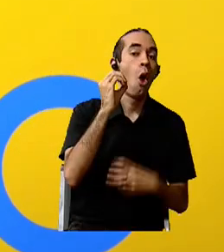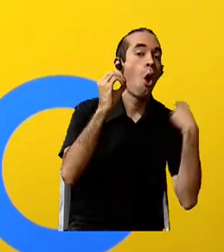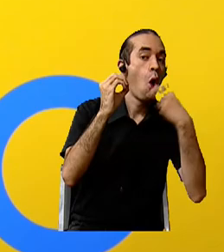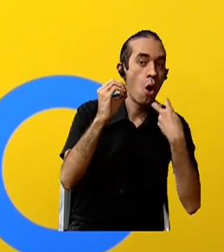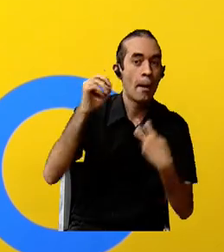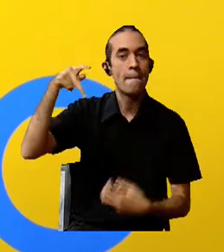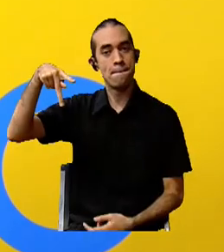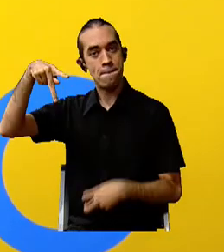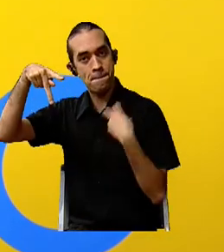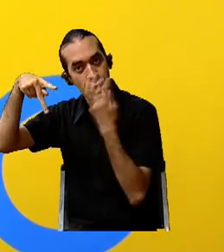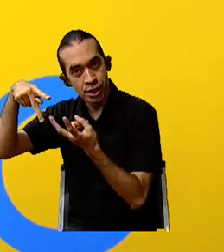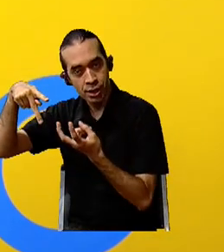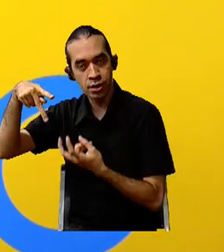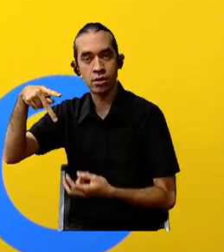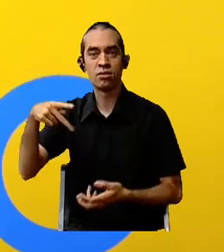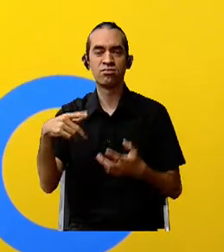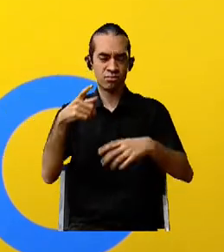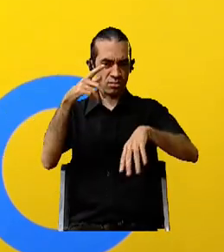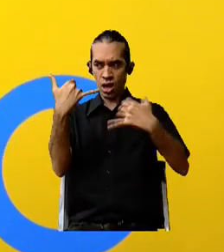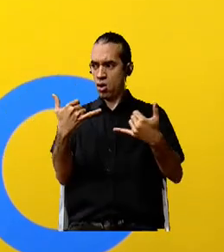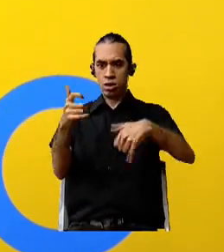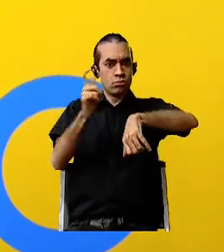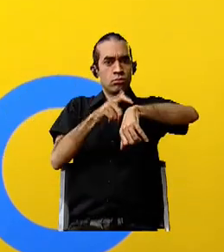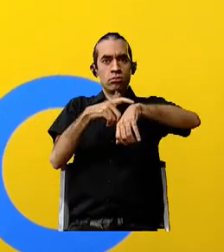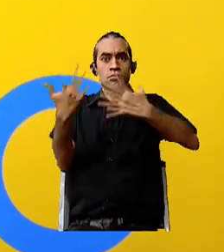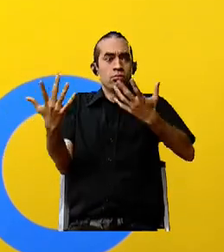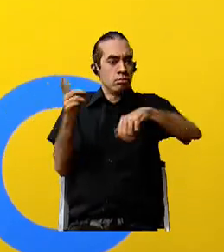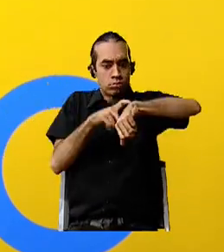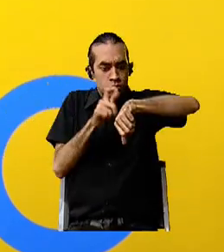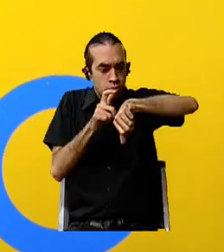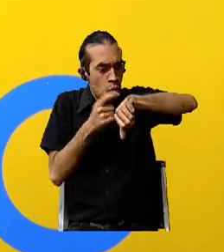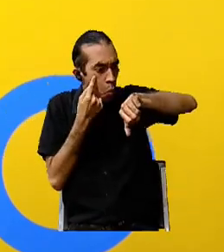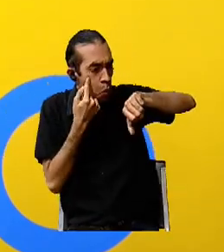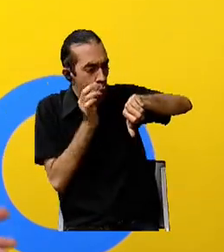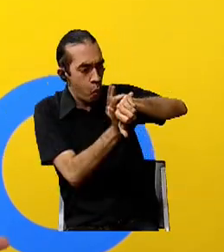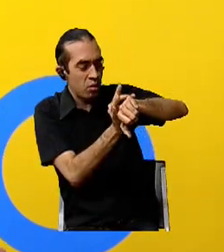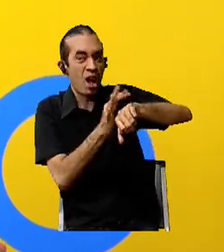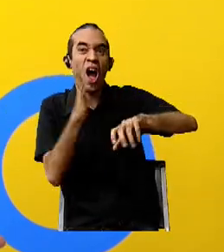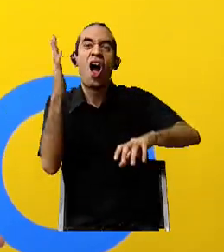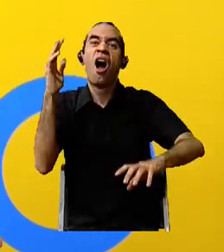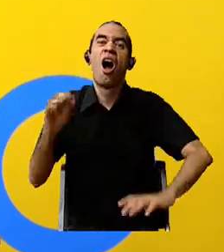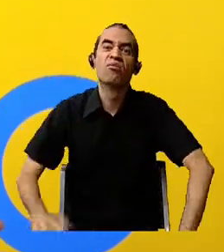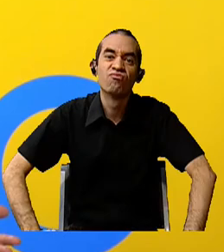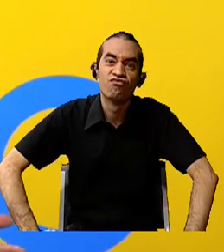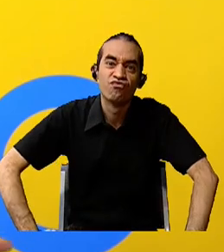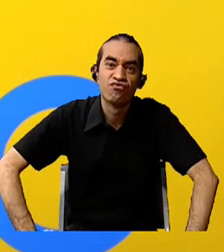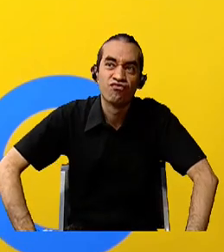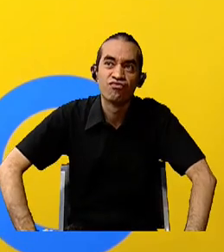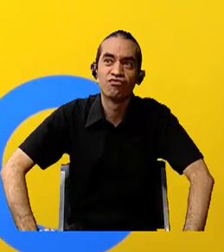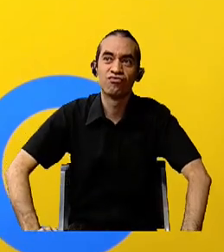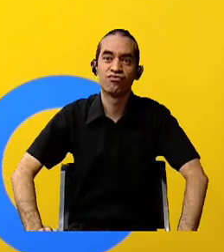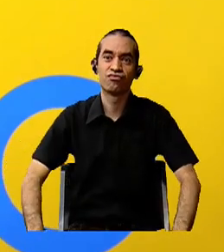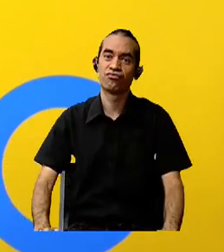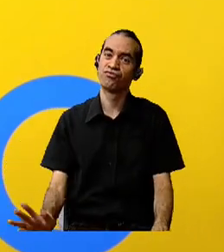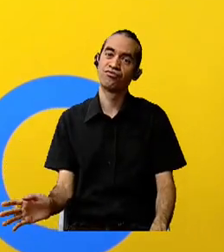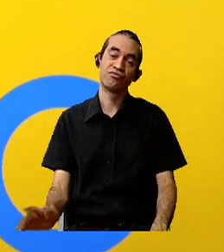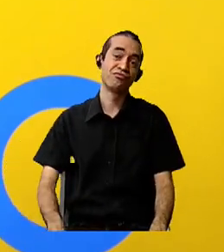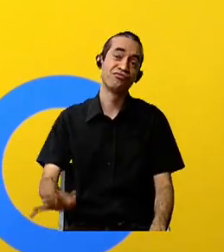P. So, what time is it, Chuli? What time is it? Oh, I'm sorry, but it's time to